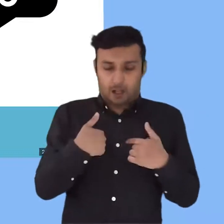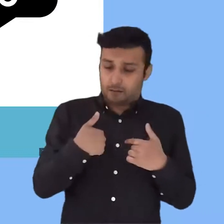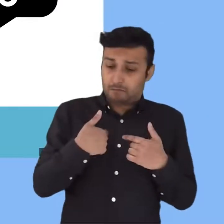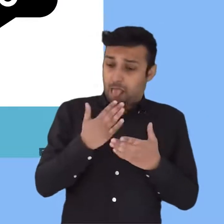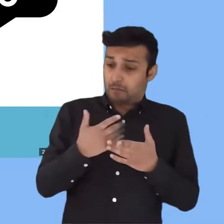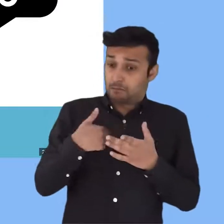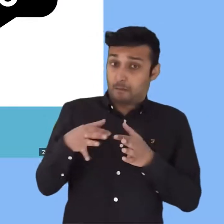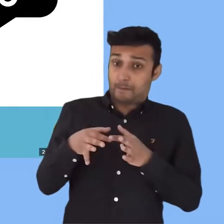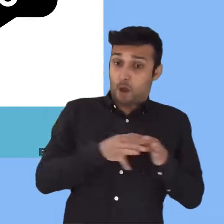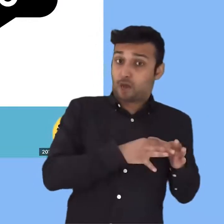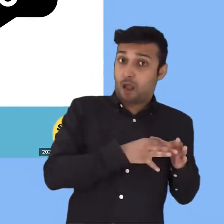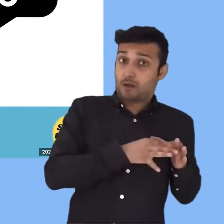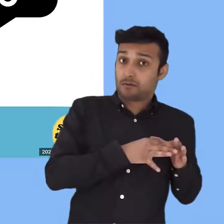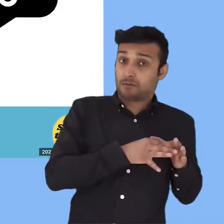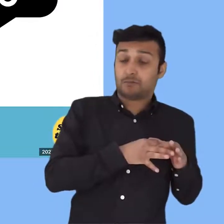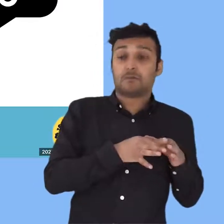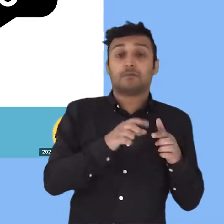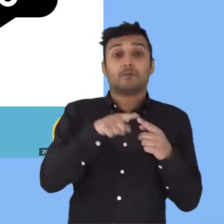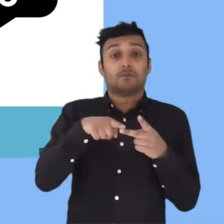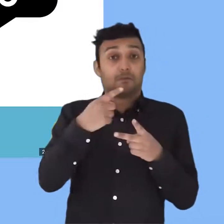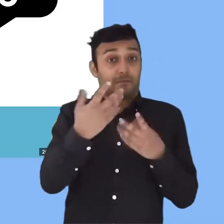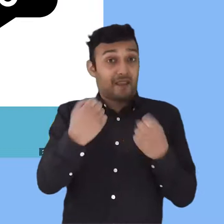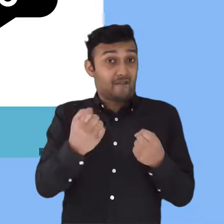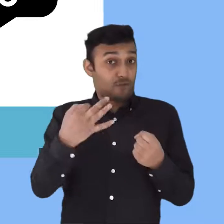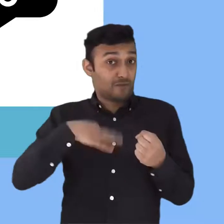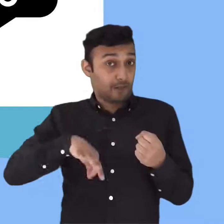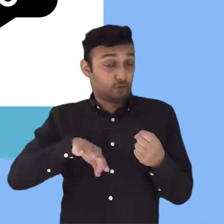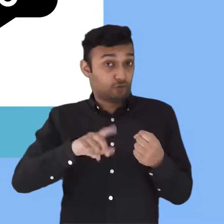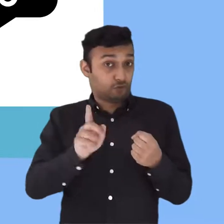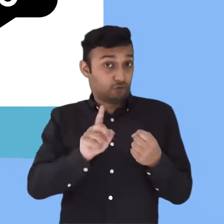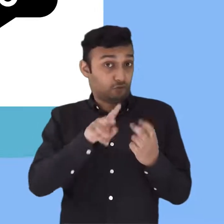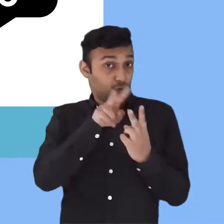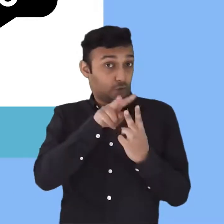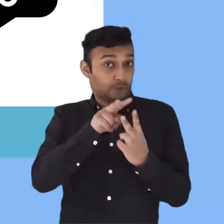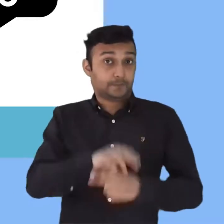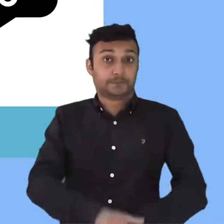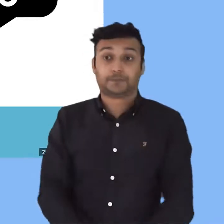marginalized, and in what ways do you hold privilege?